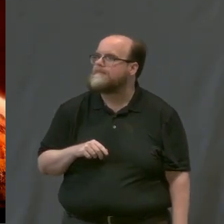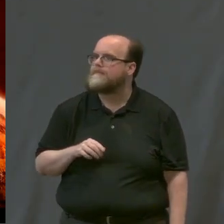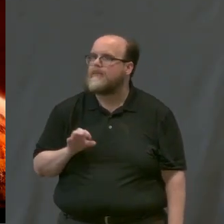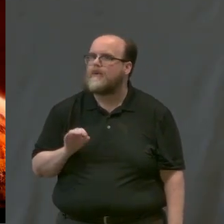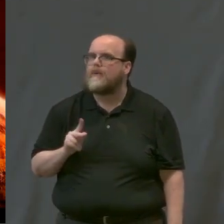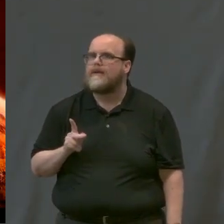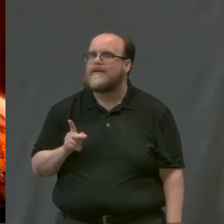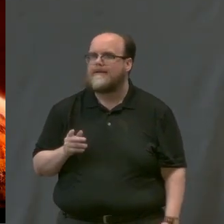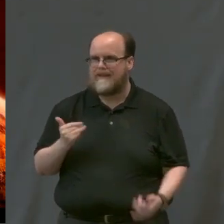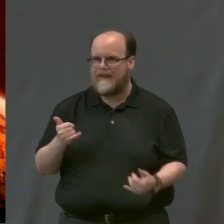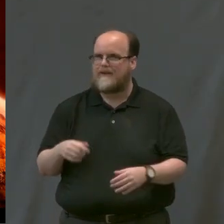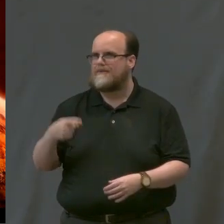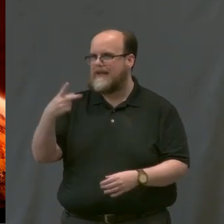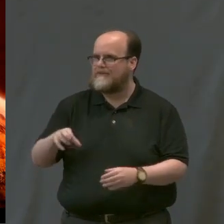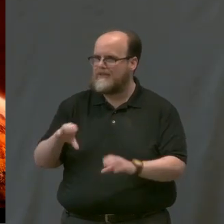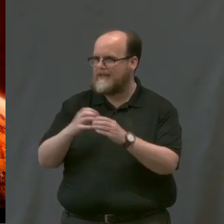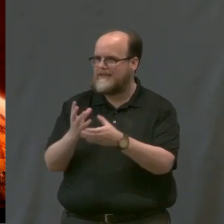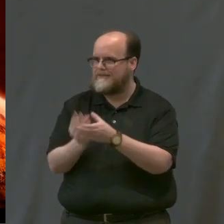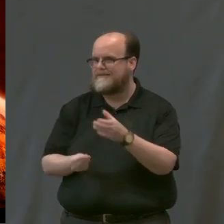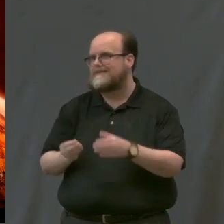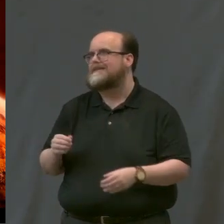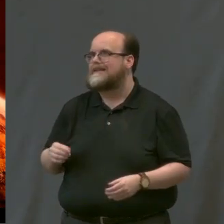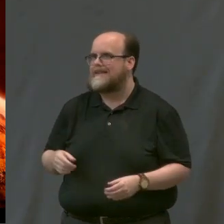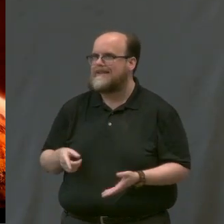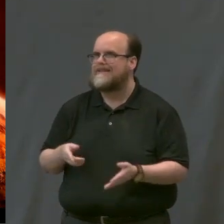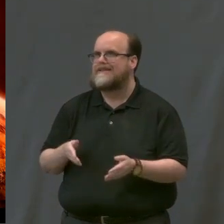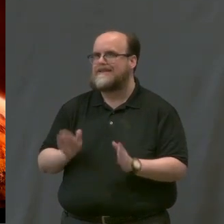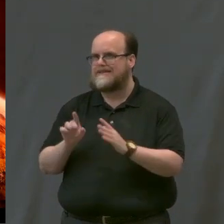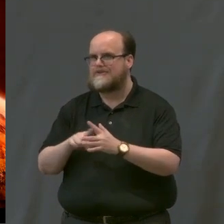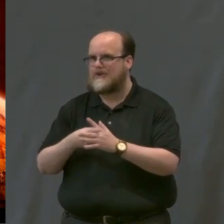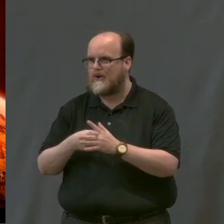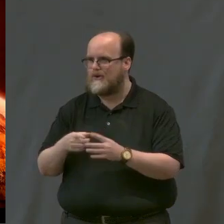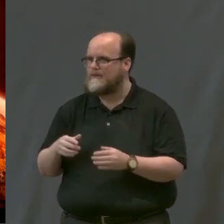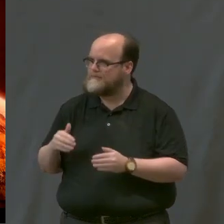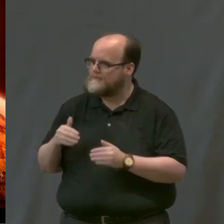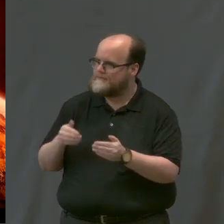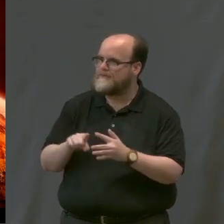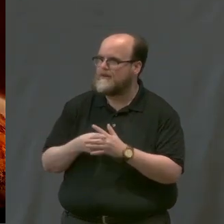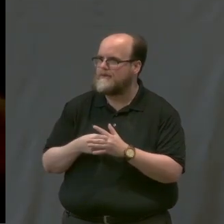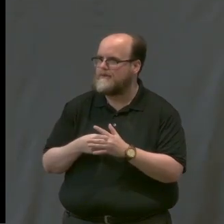Okay, now that we've spent about half of our class period, let's get started on